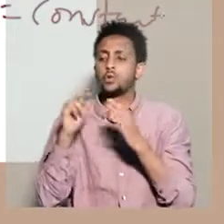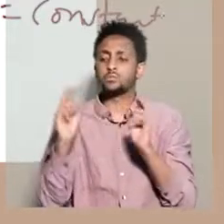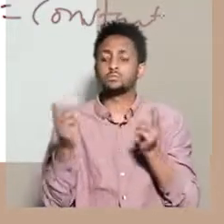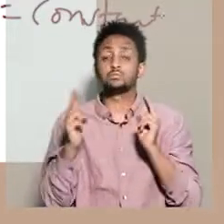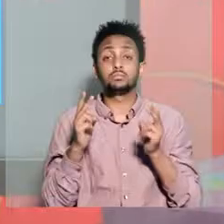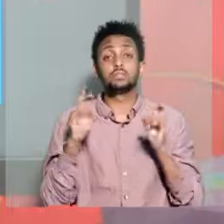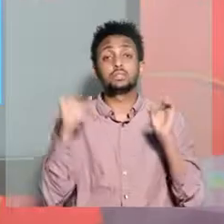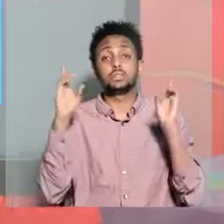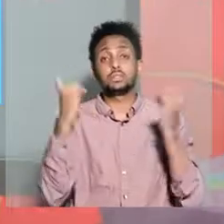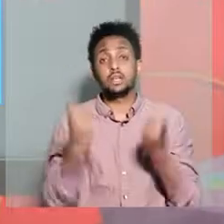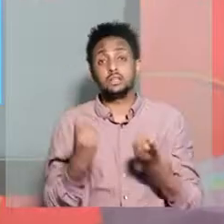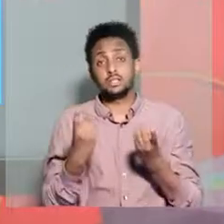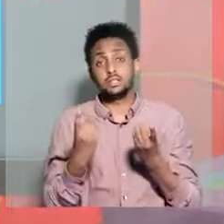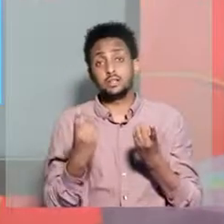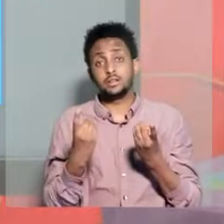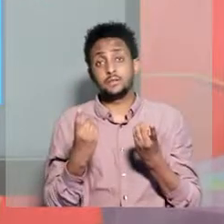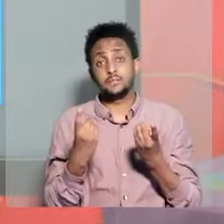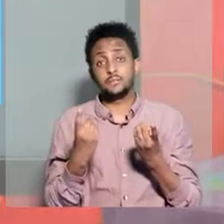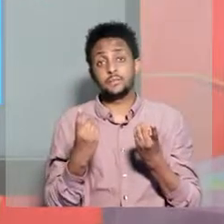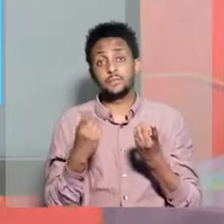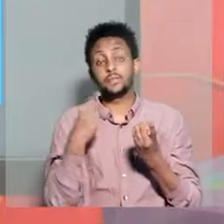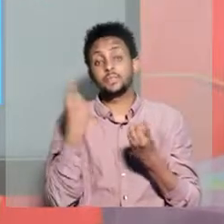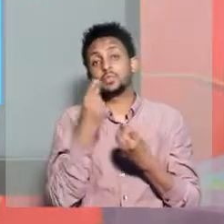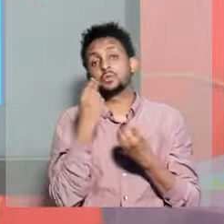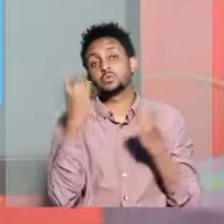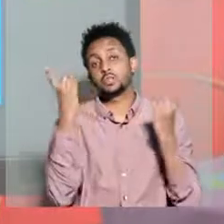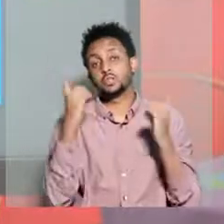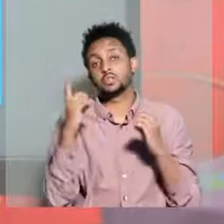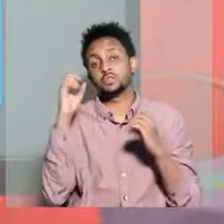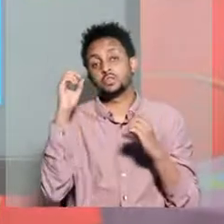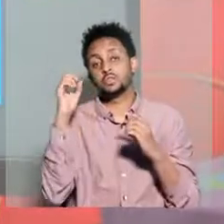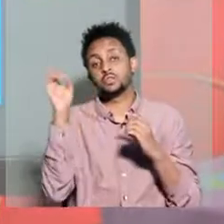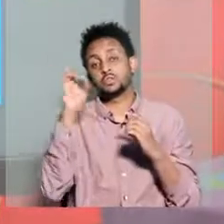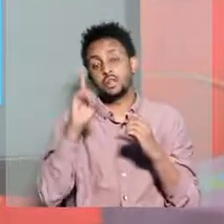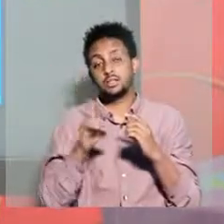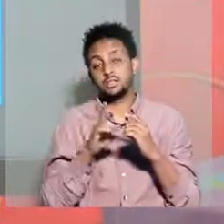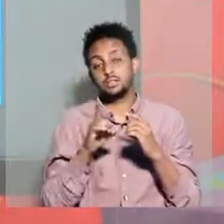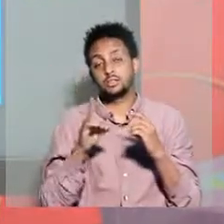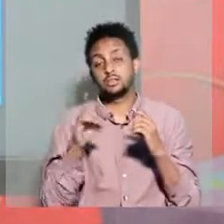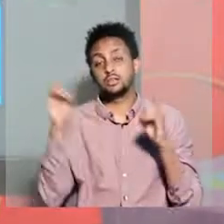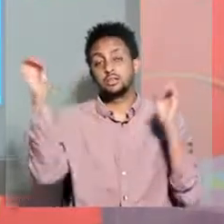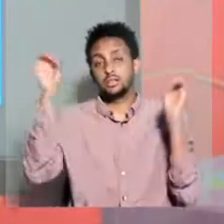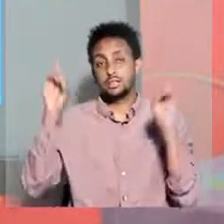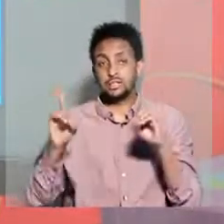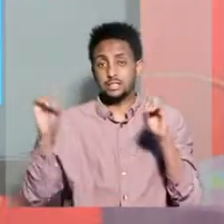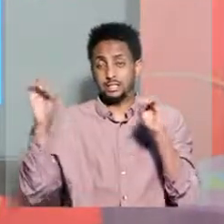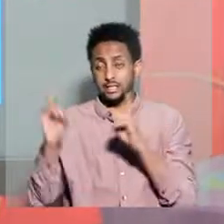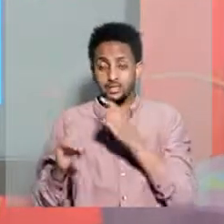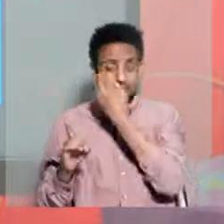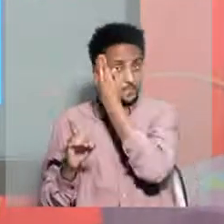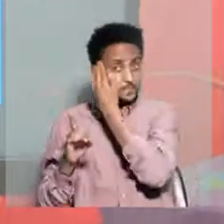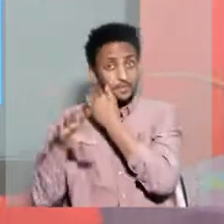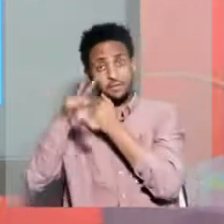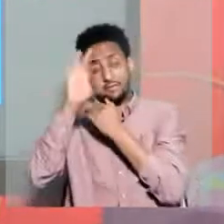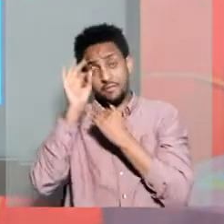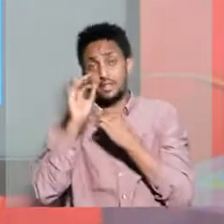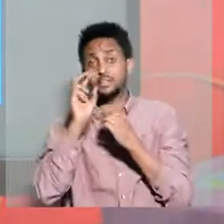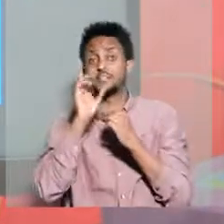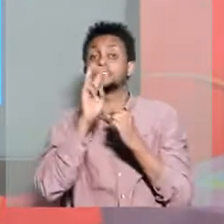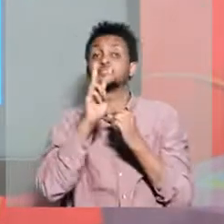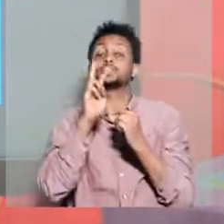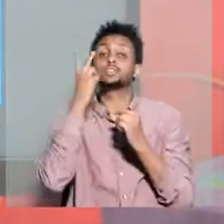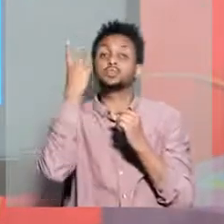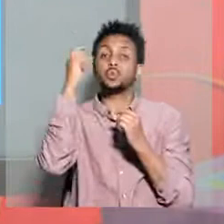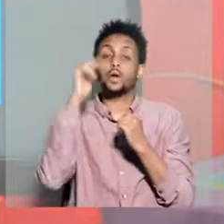density rho. If you are trying to multiply using density rho at here as well as here, you can find that v